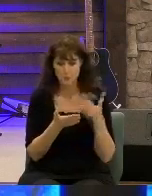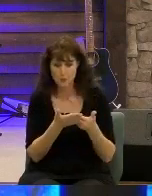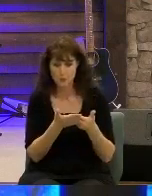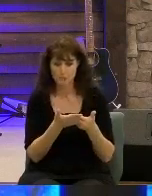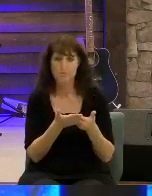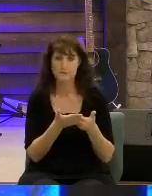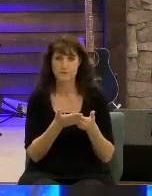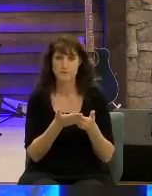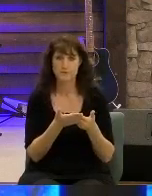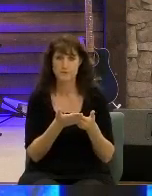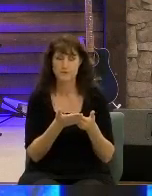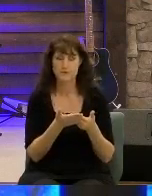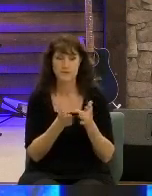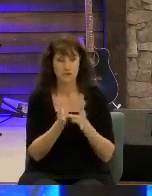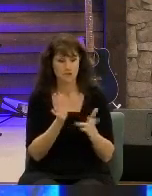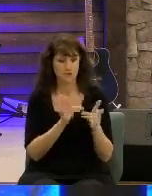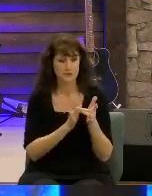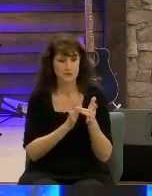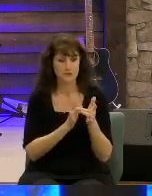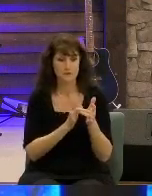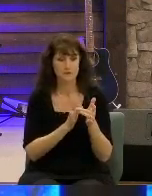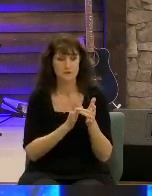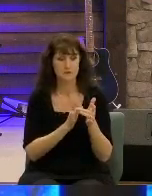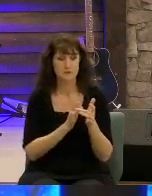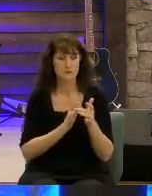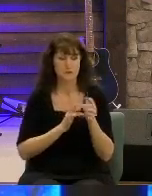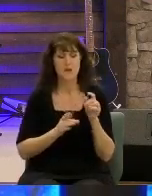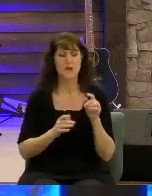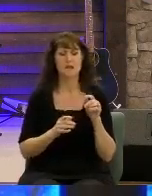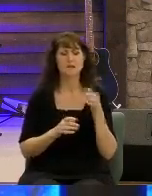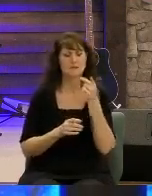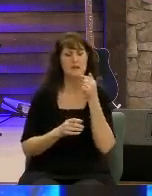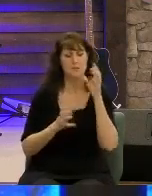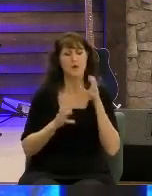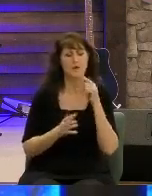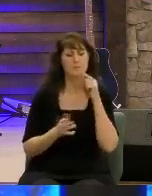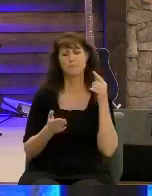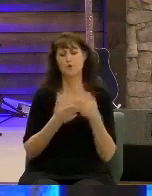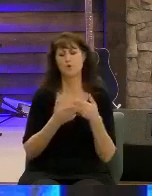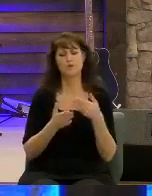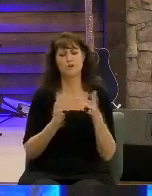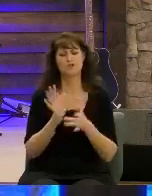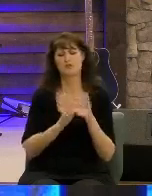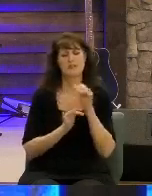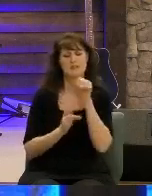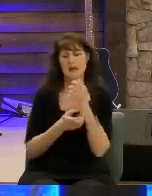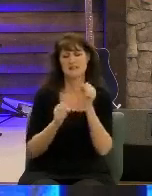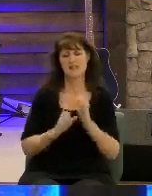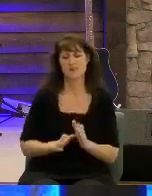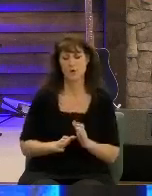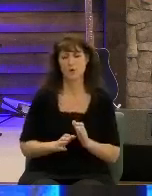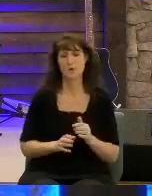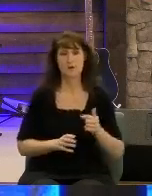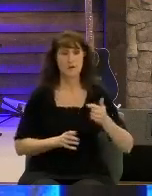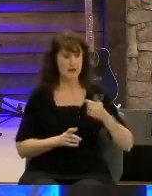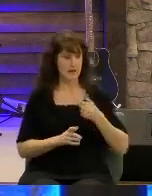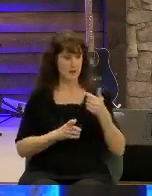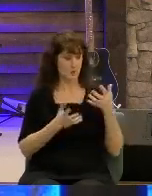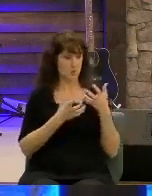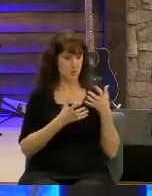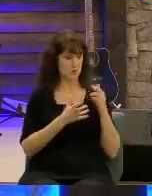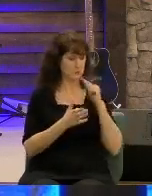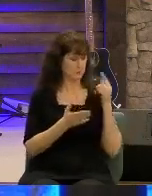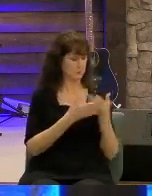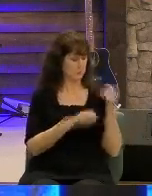right, that Jesus was not the Savior. He sought out to prove it wrong, okay? I was kind of wanting to prove it right, you know,